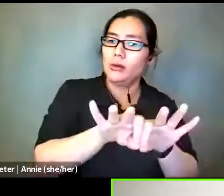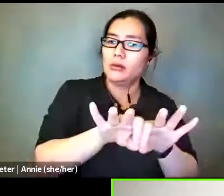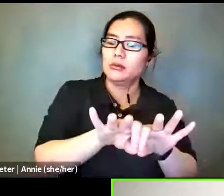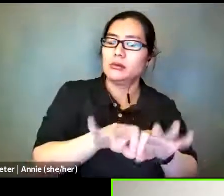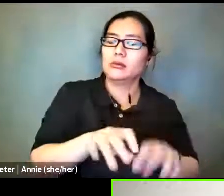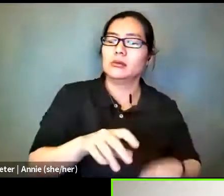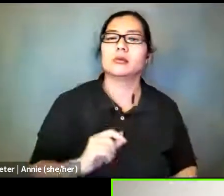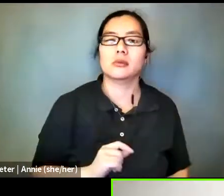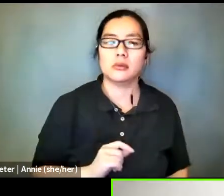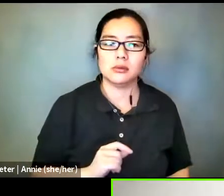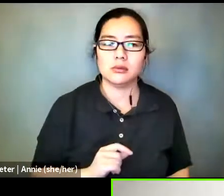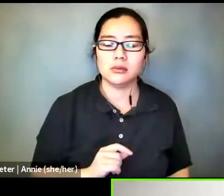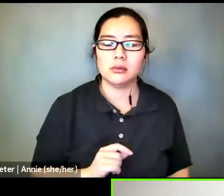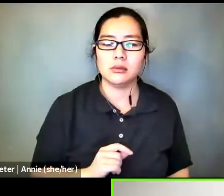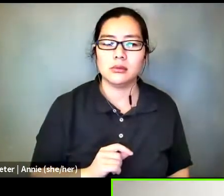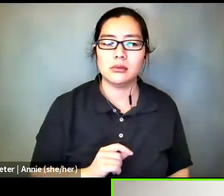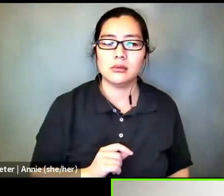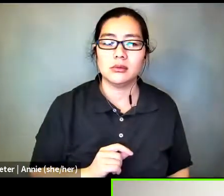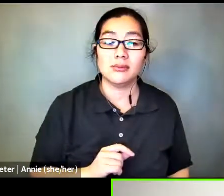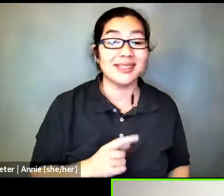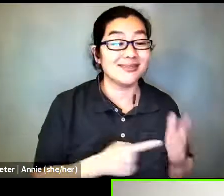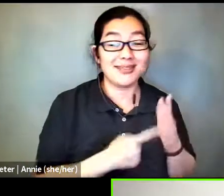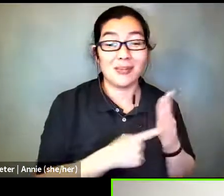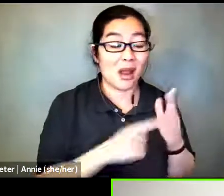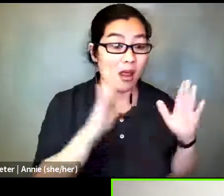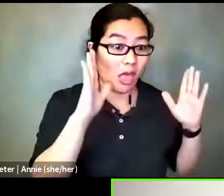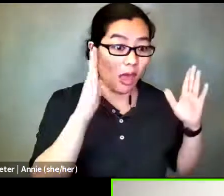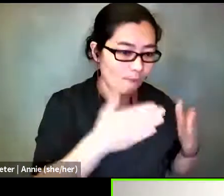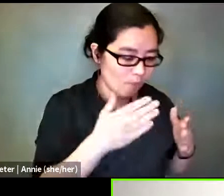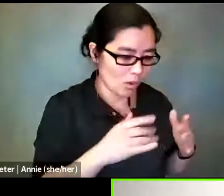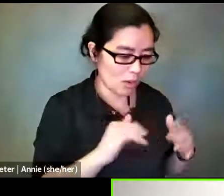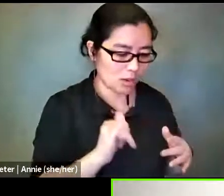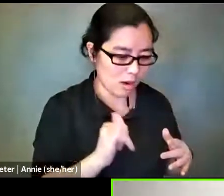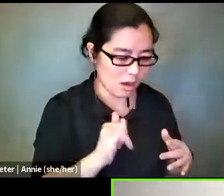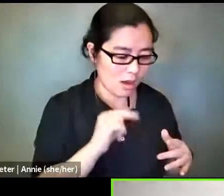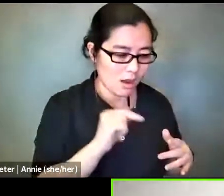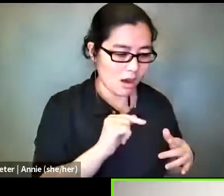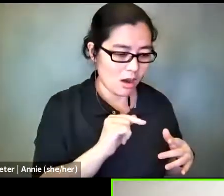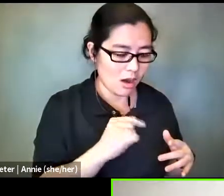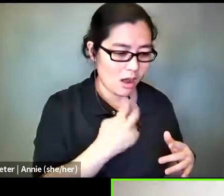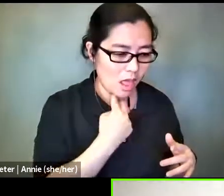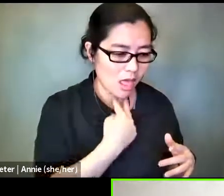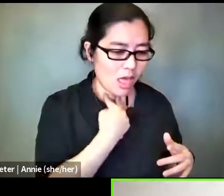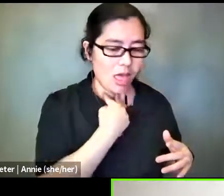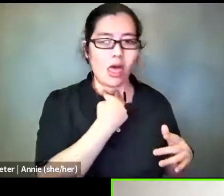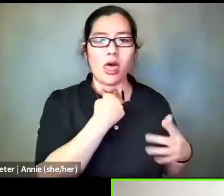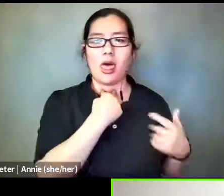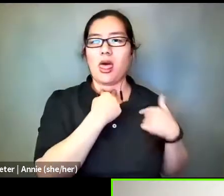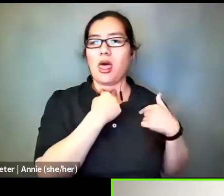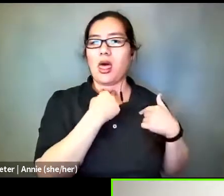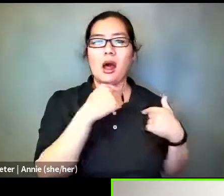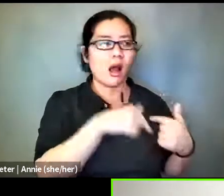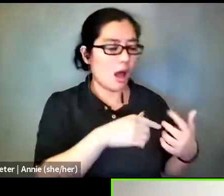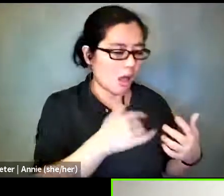It can absolutely stop you from moving forward. But that, I think, is where the work happens, when you recognize